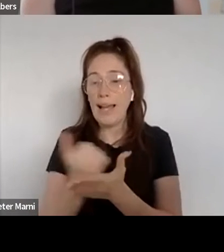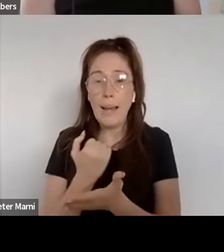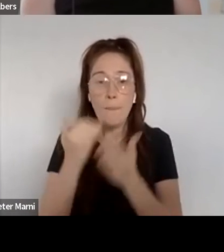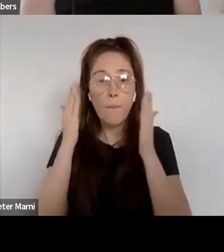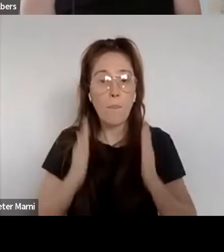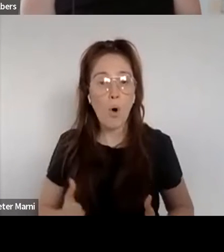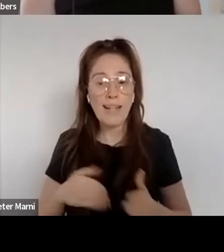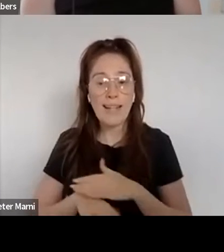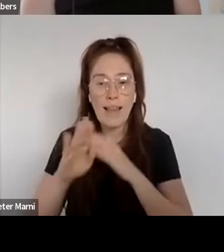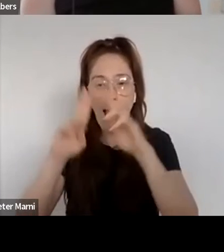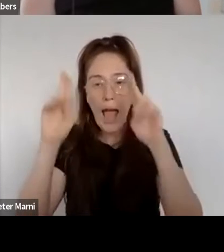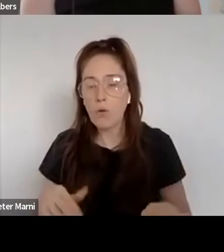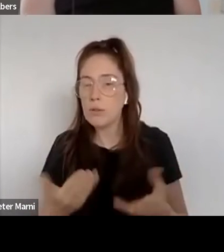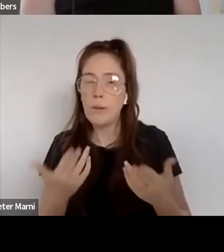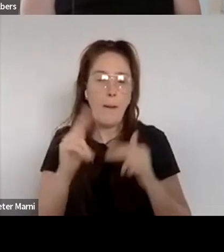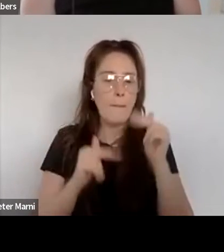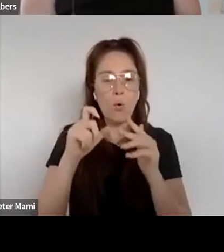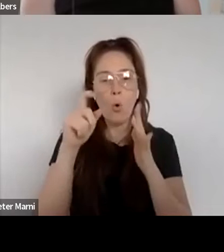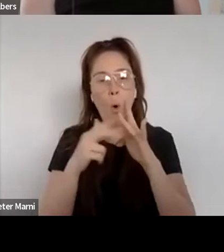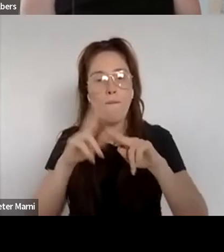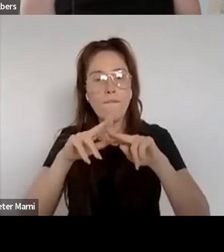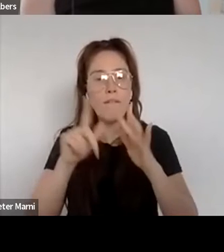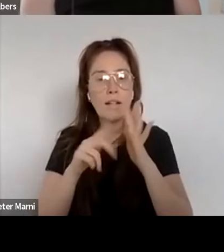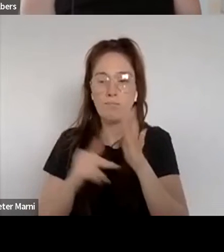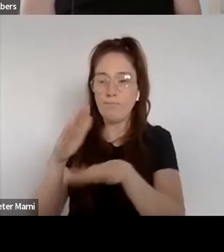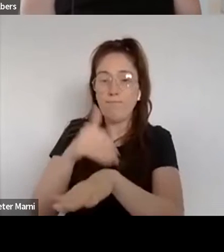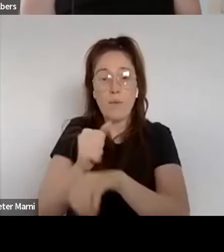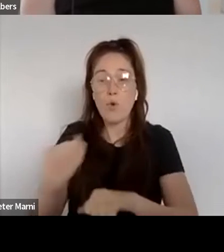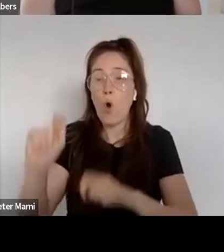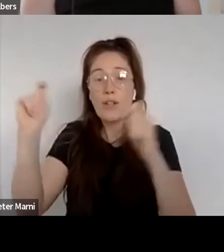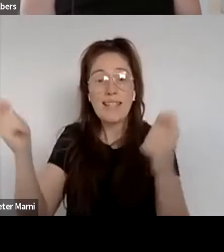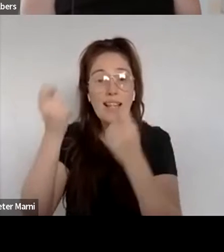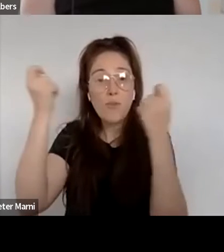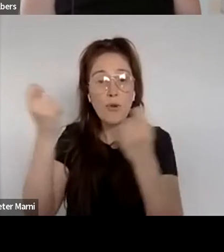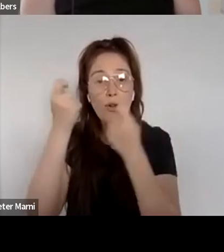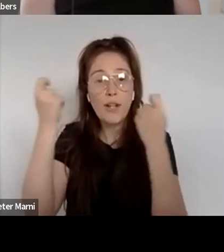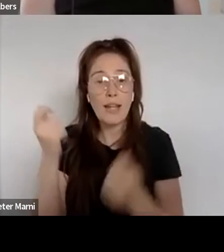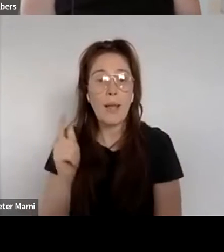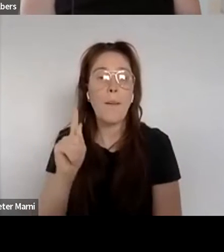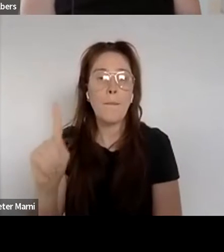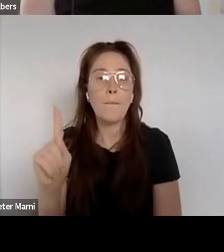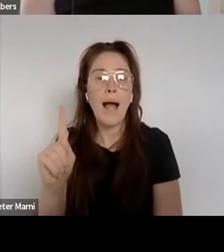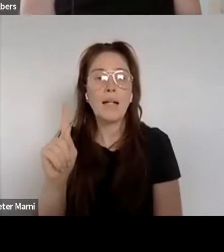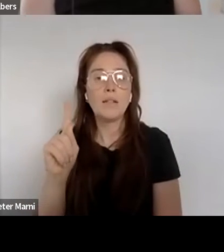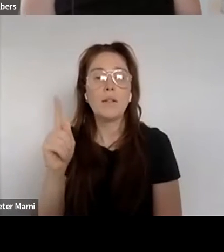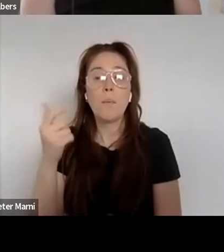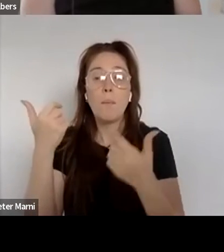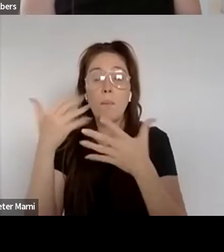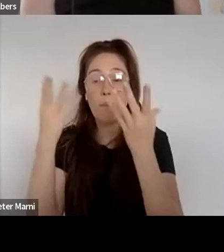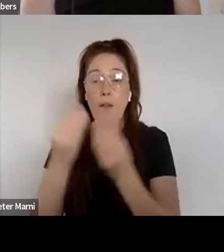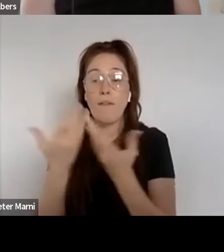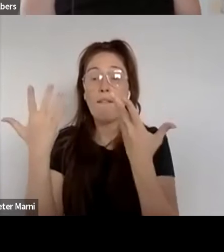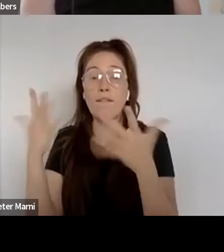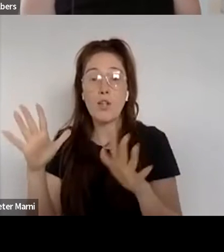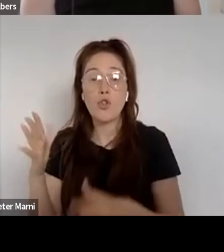coffin, creating your own ceremony. But of course you have to be buried or cremated you